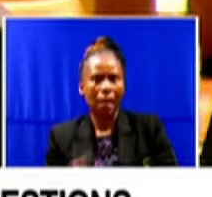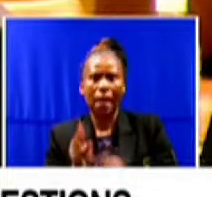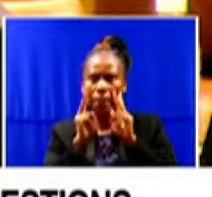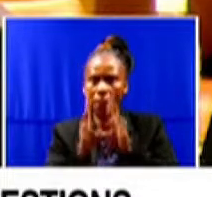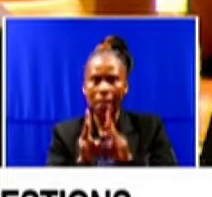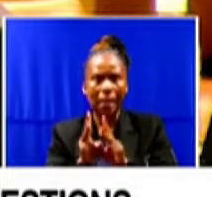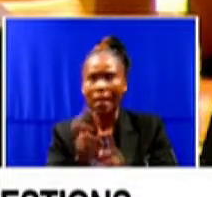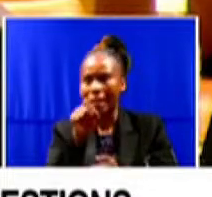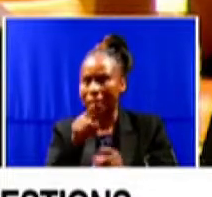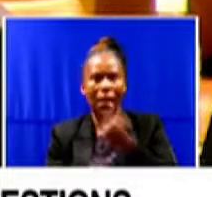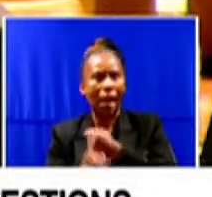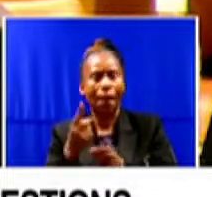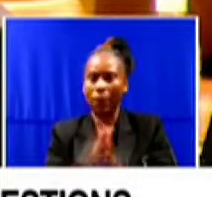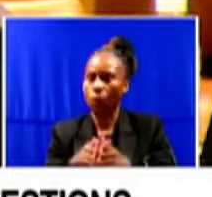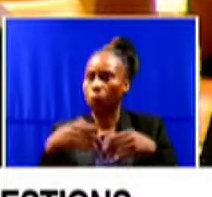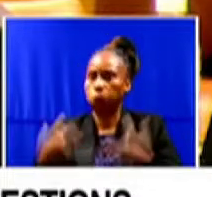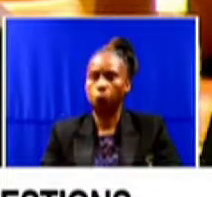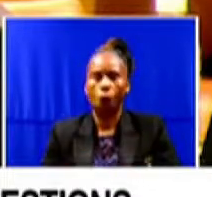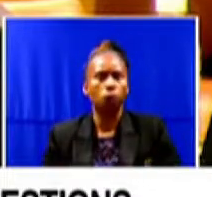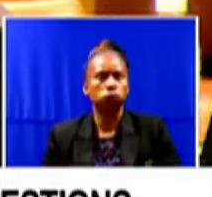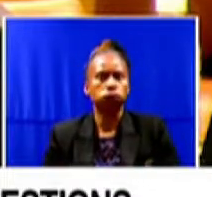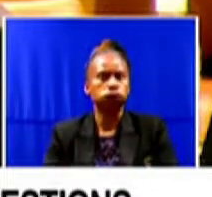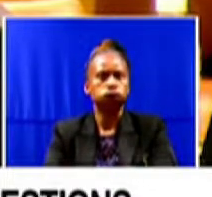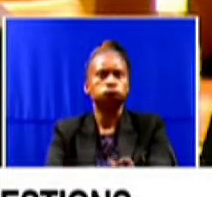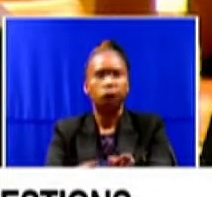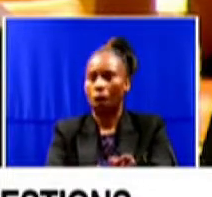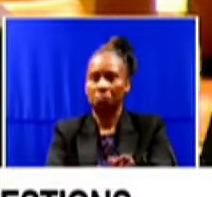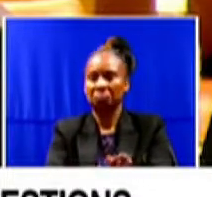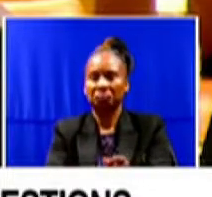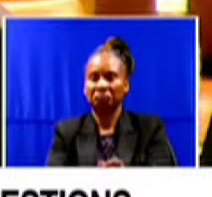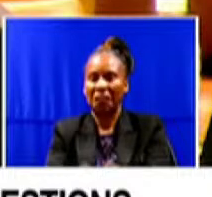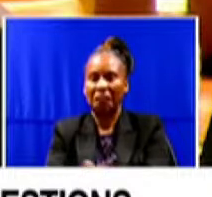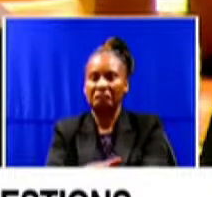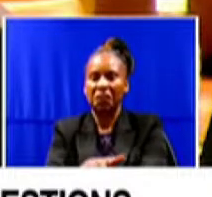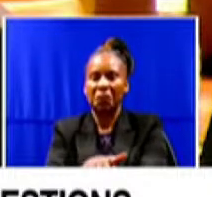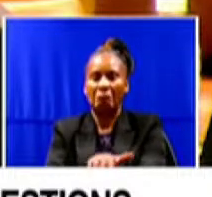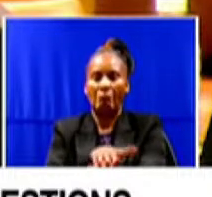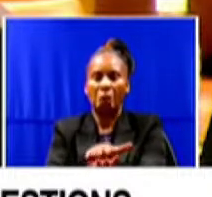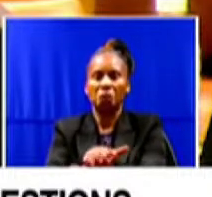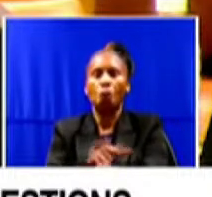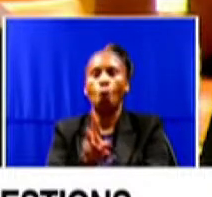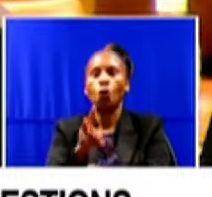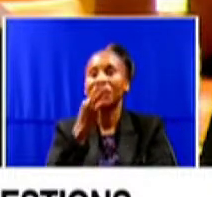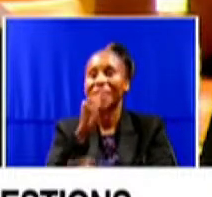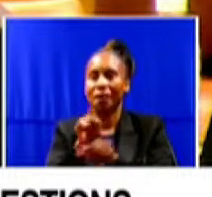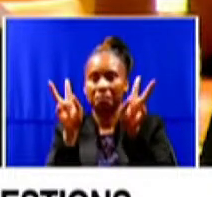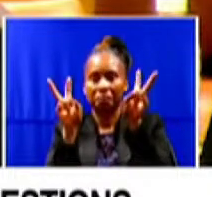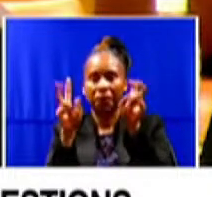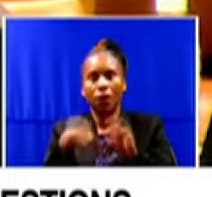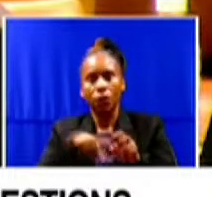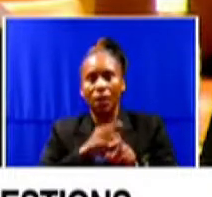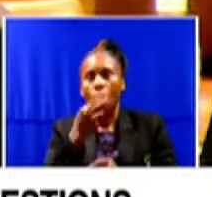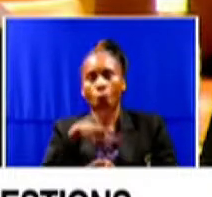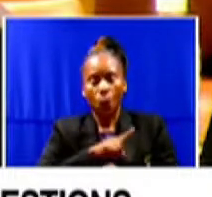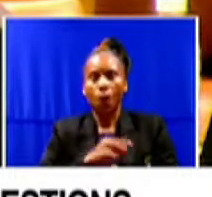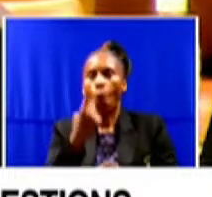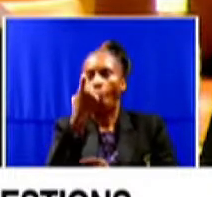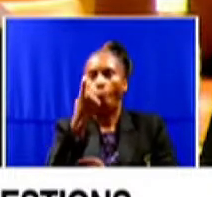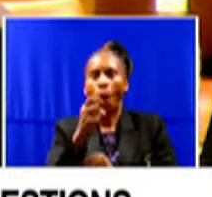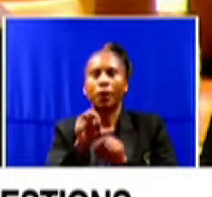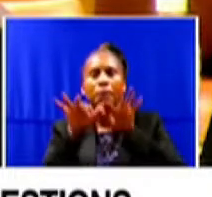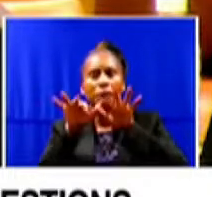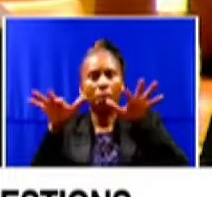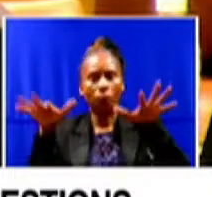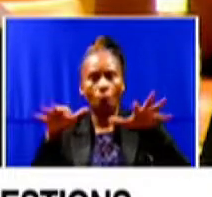is happening at a very slow pace. You also said, and I quote, "We are one people committed to work together to find